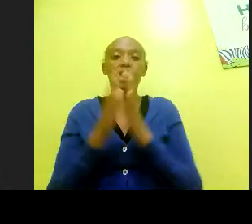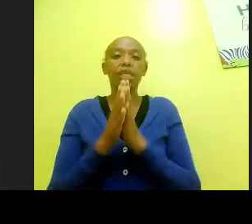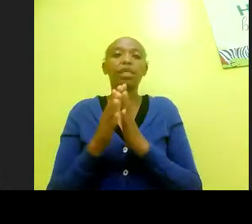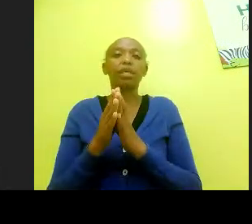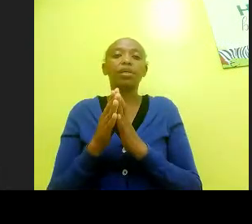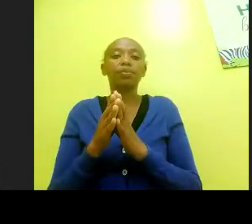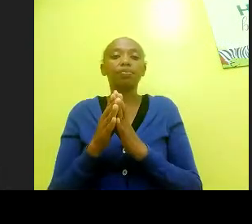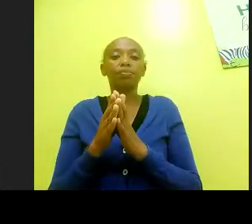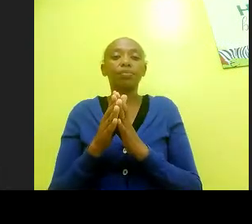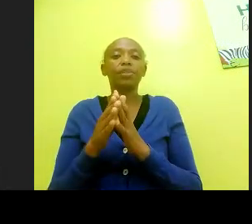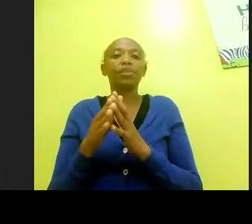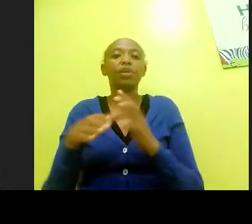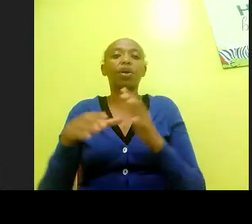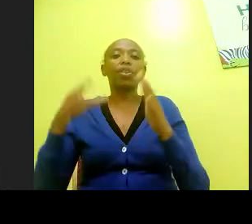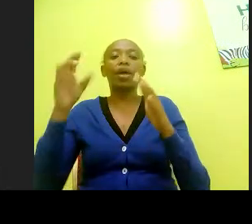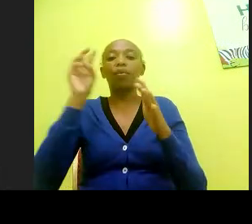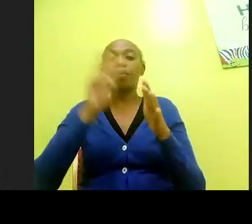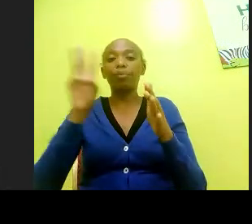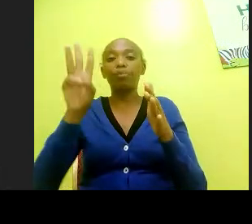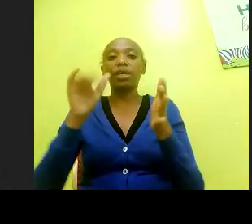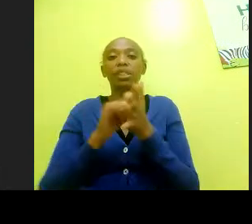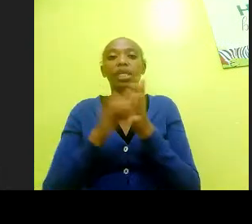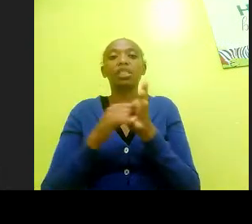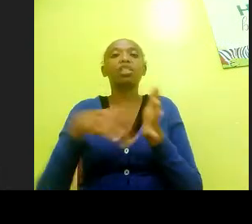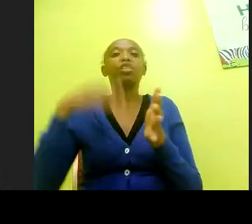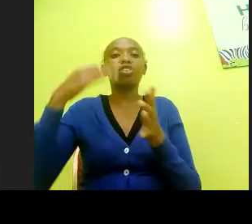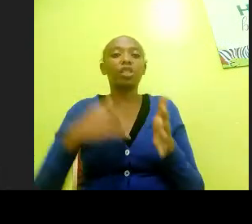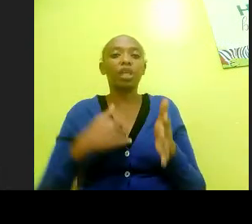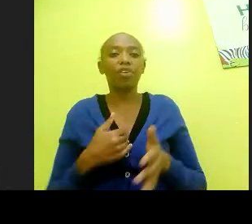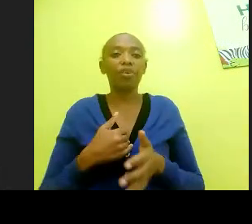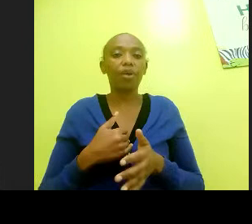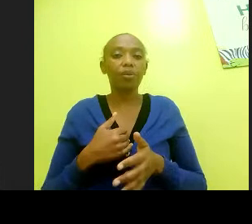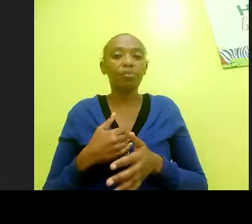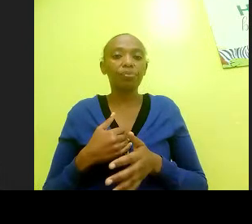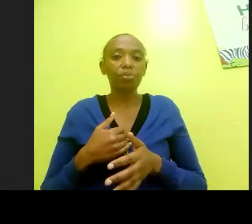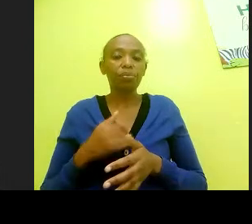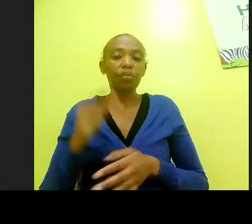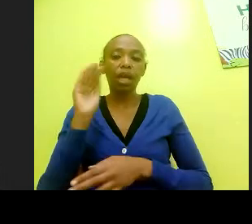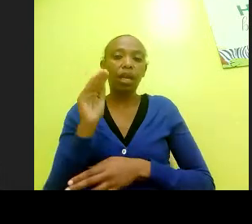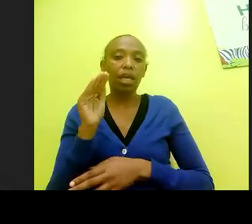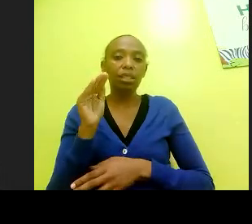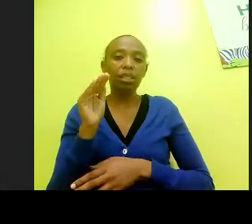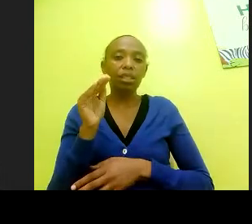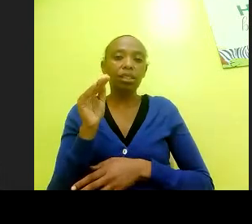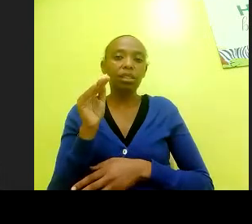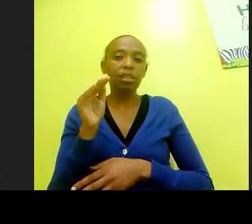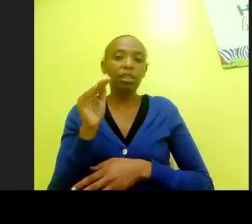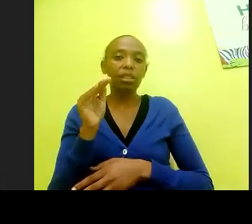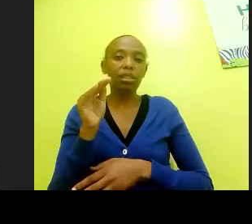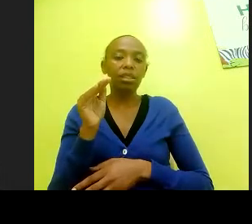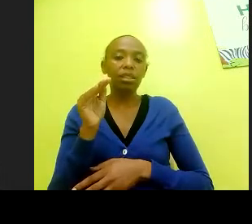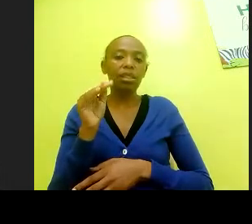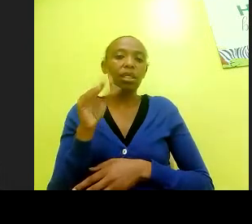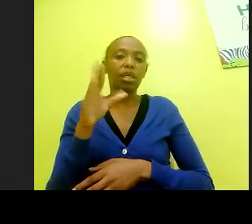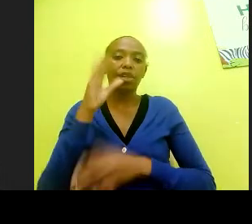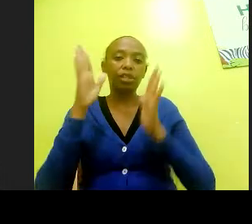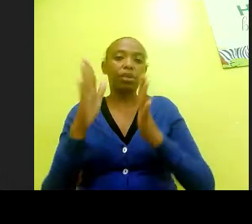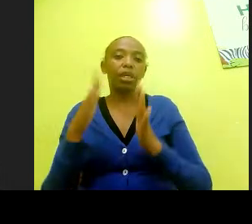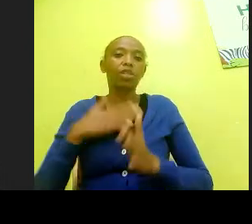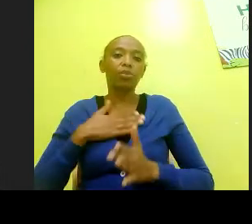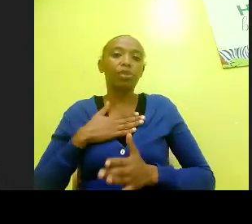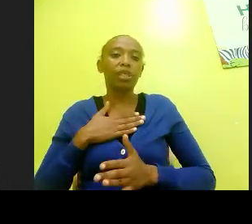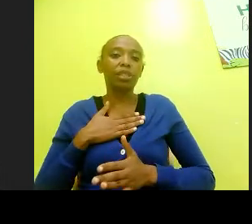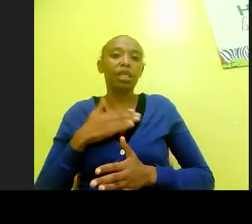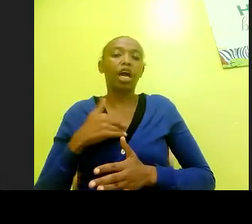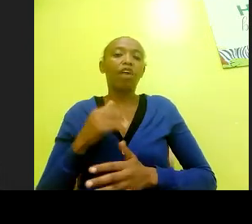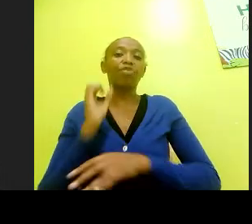posted on the webinars which are upcoming. I'll just ask the speakers to please put their